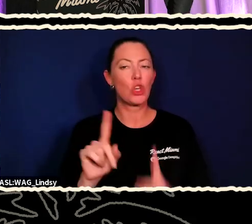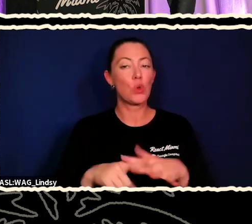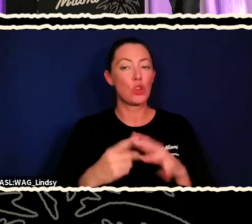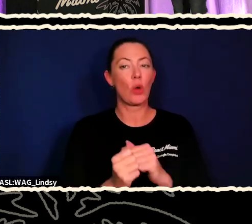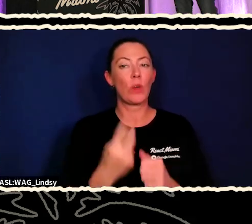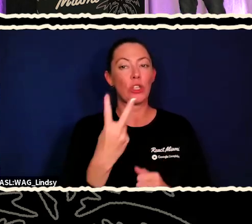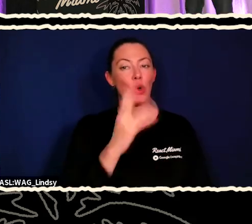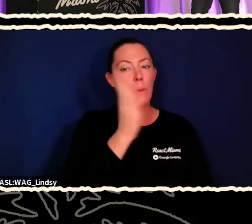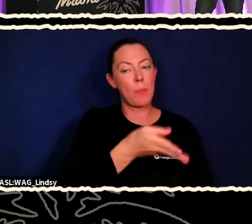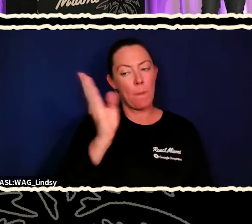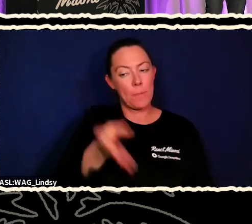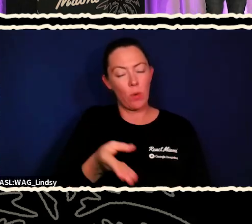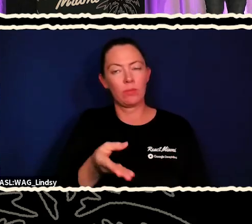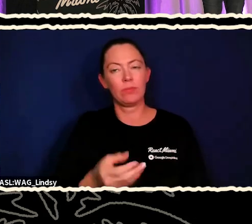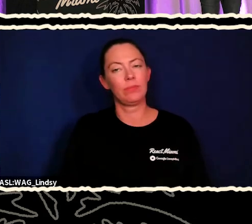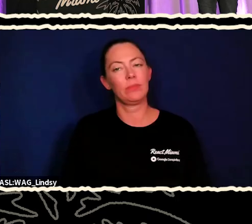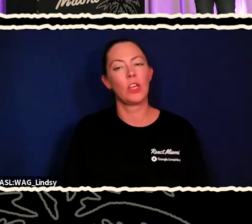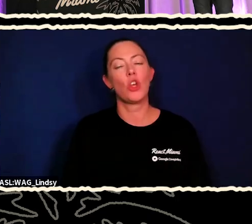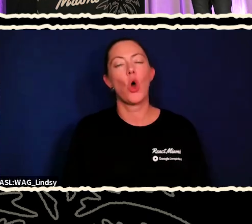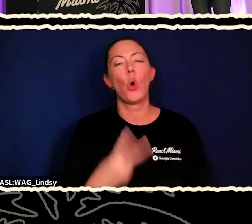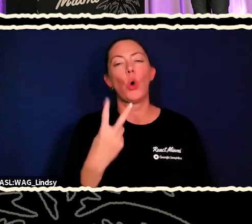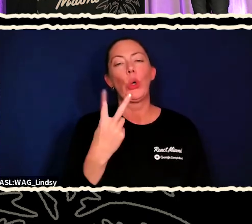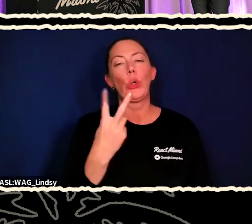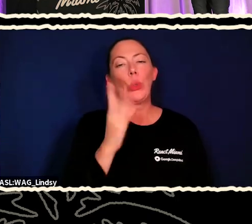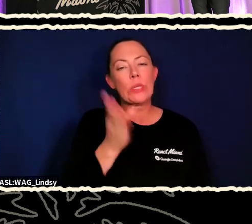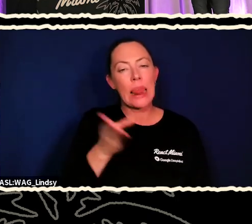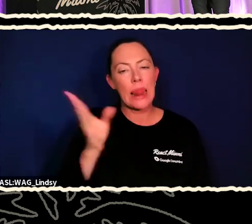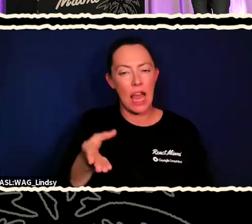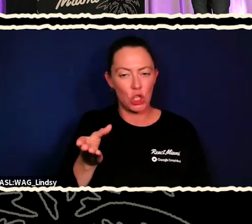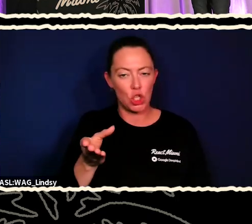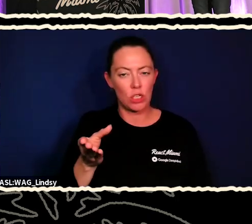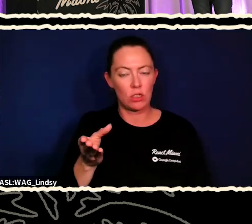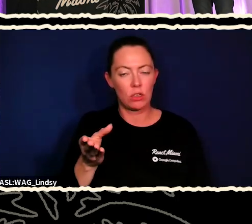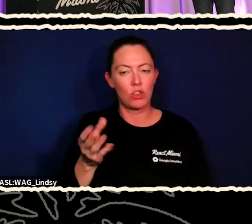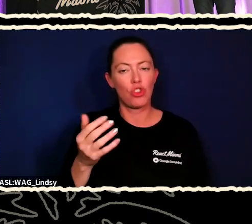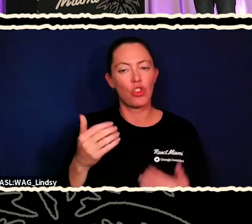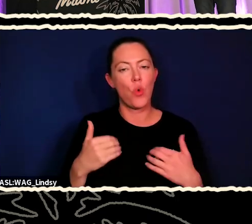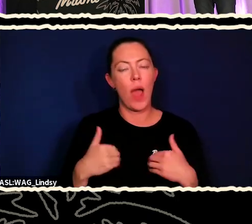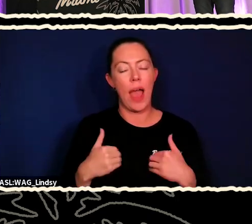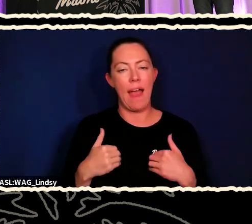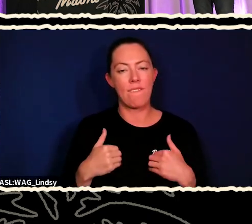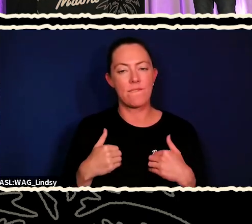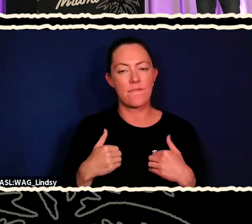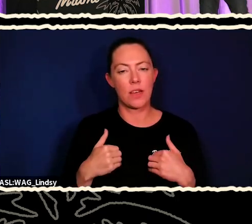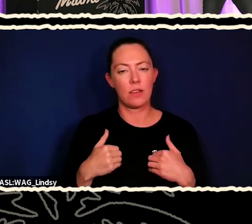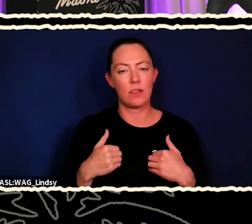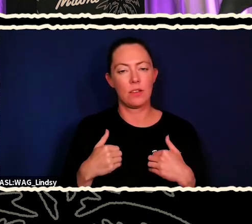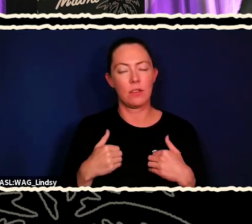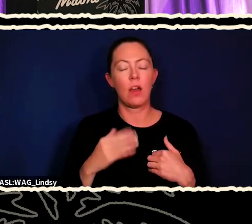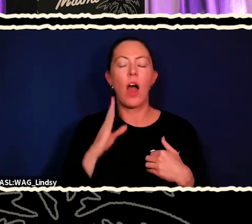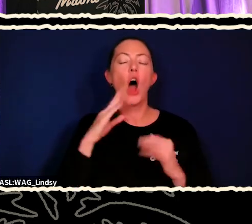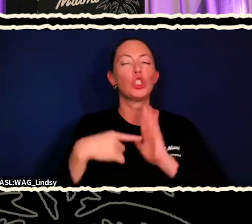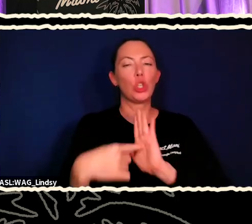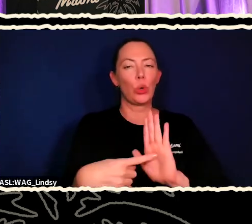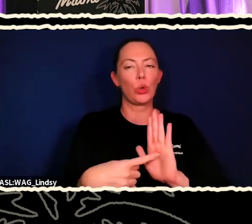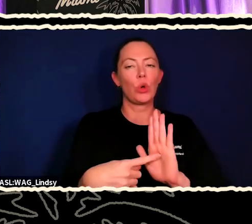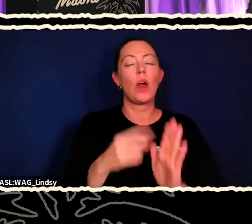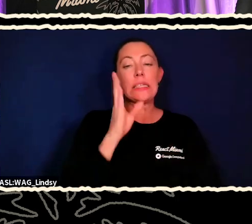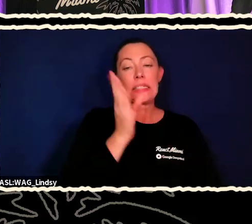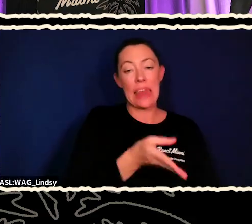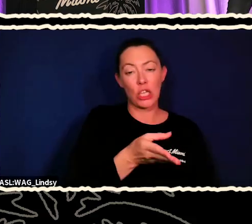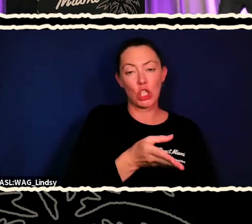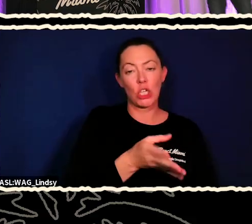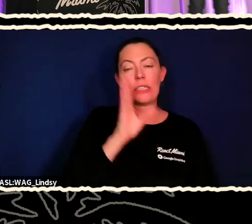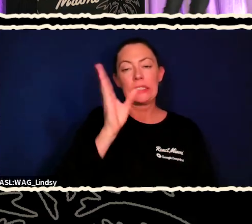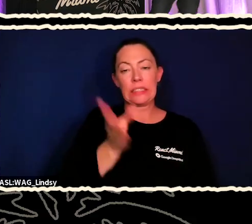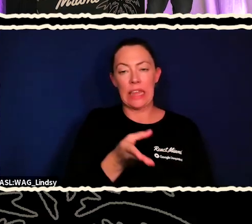slashes. OK, badum-tsh. So 2/ is, you put a little caret. So 2 slashes, I'll act it out for you. So there's a slash here, there's